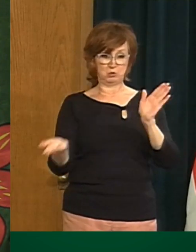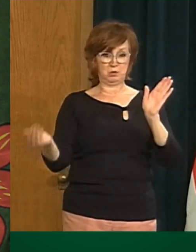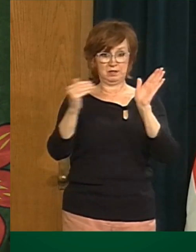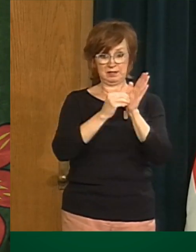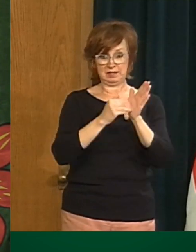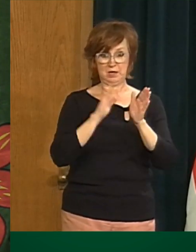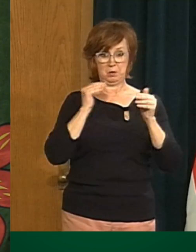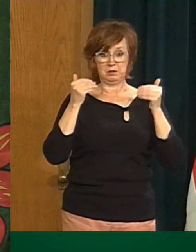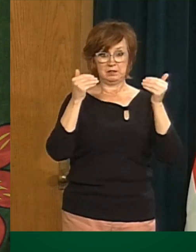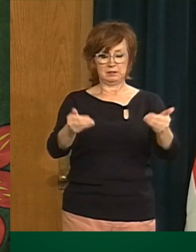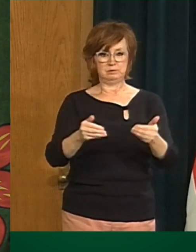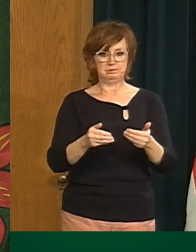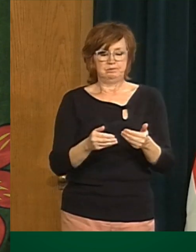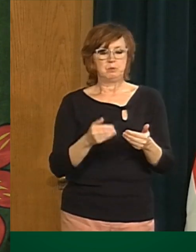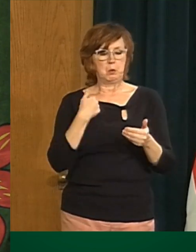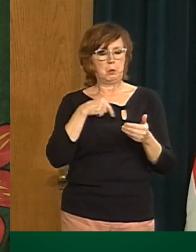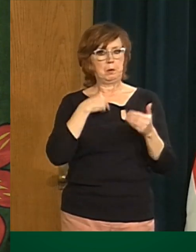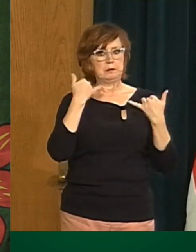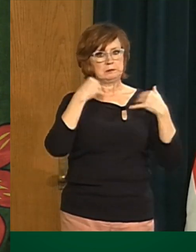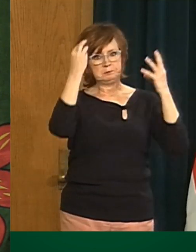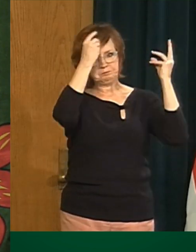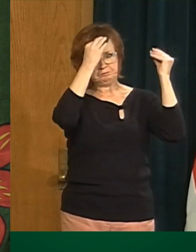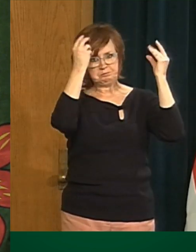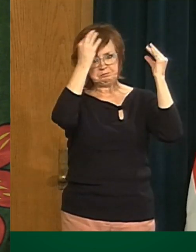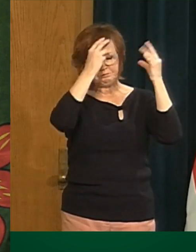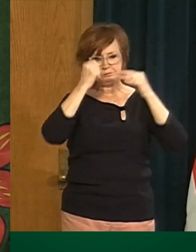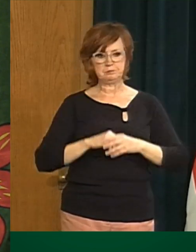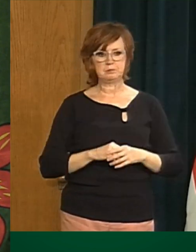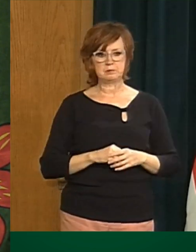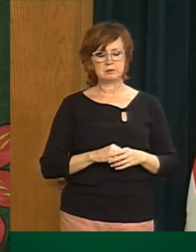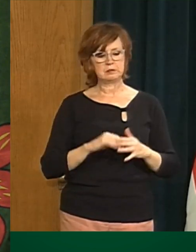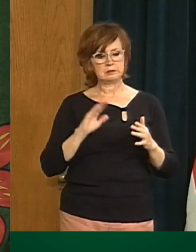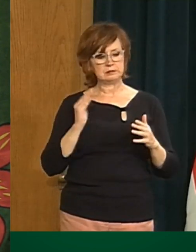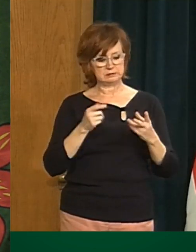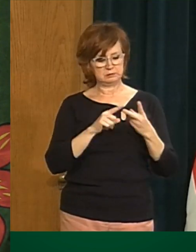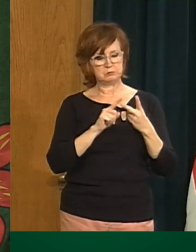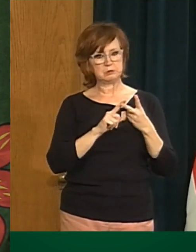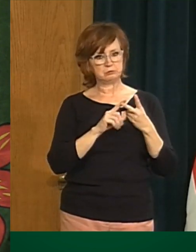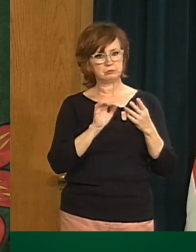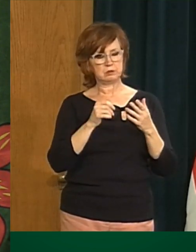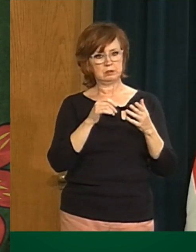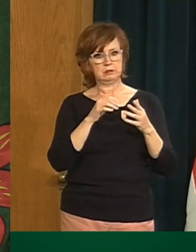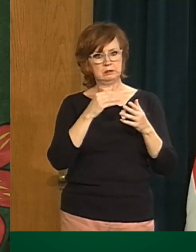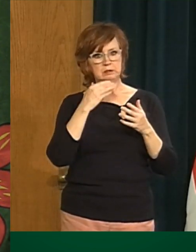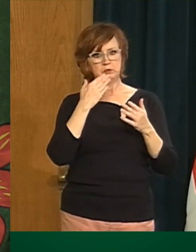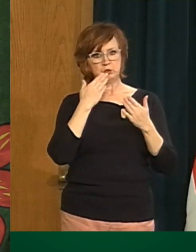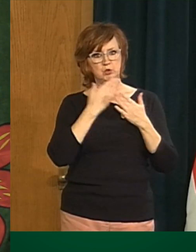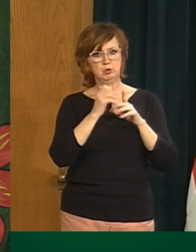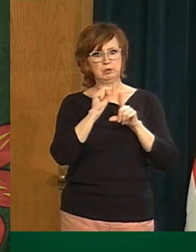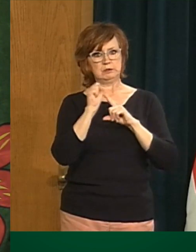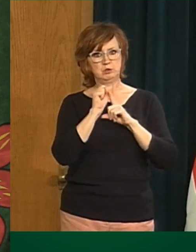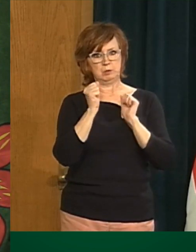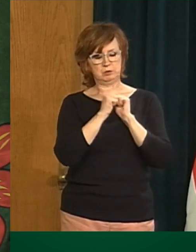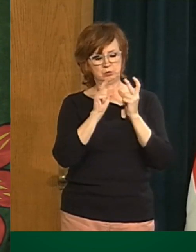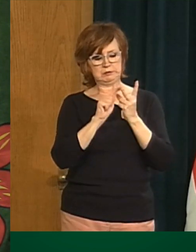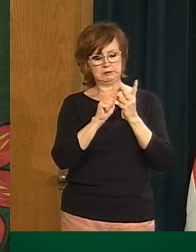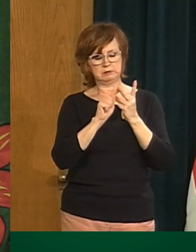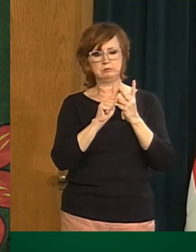point that would be appropriate, as it appears that we're getting to a much better place in the case of Lloydminster. So we have